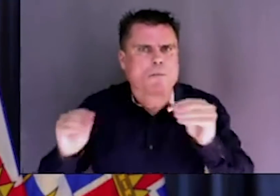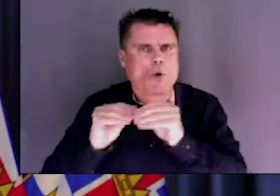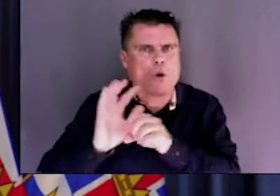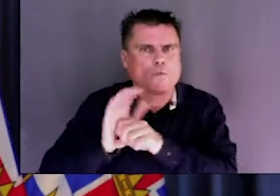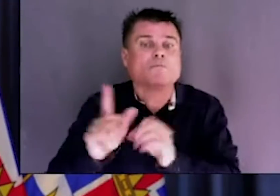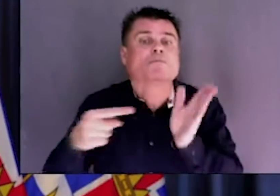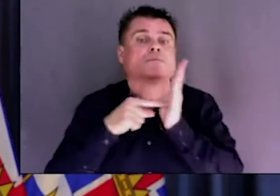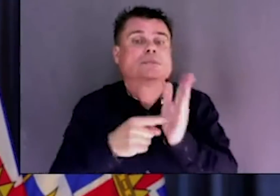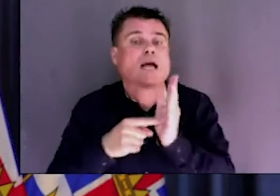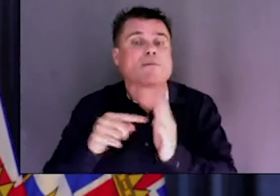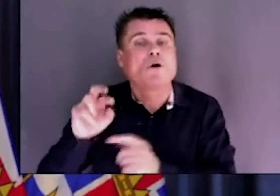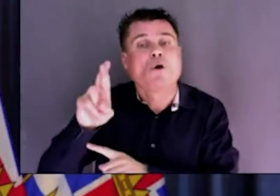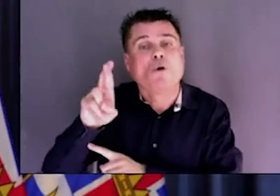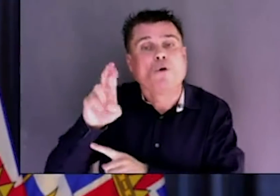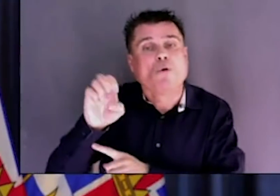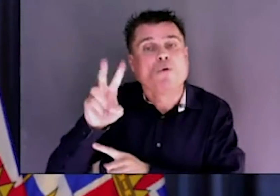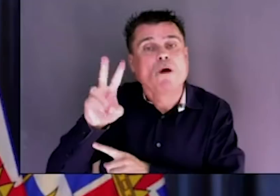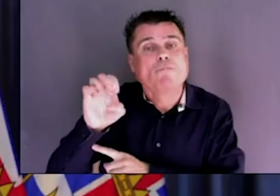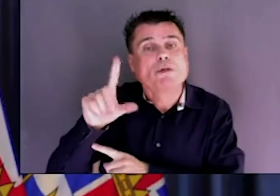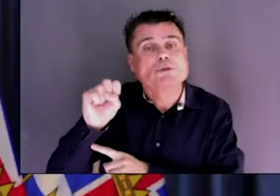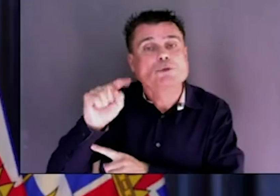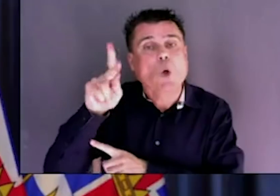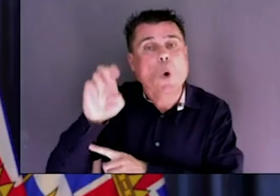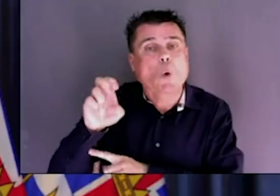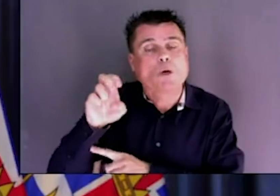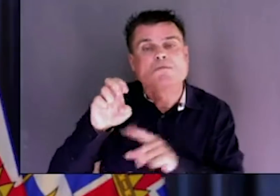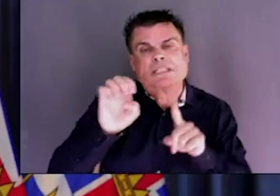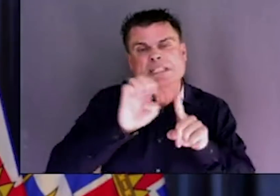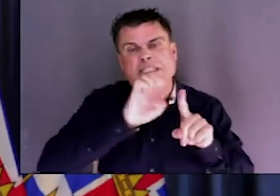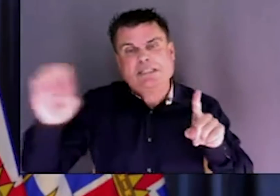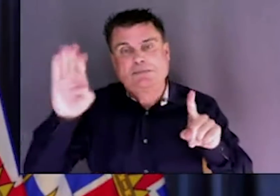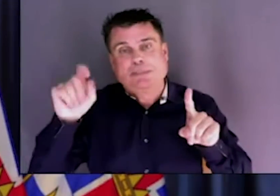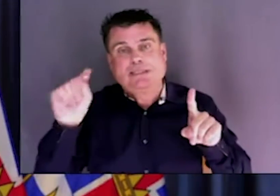warning communities since March that COVID-19 is in